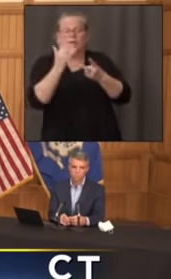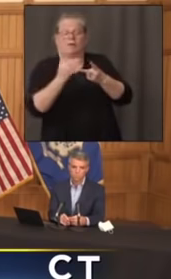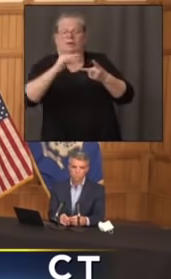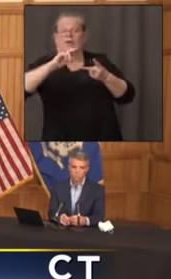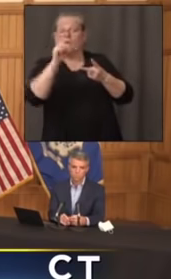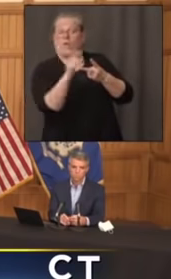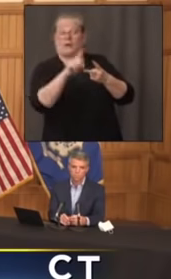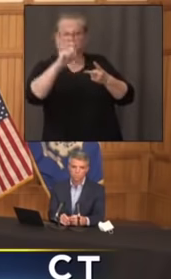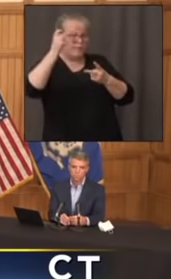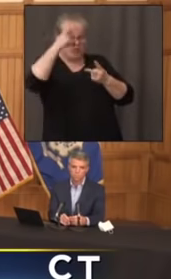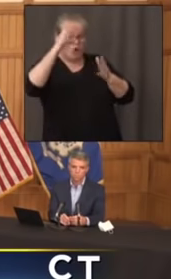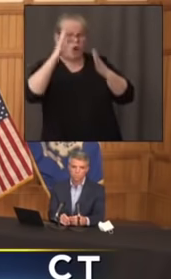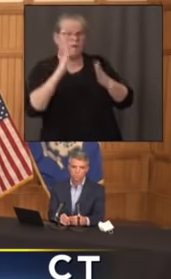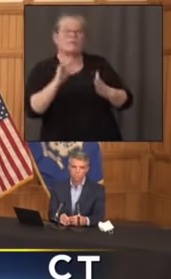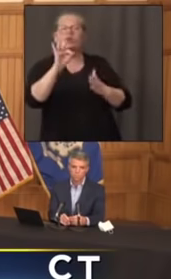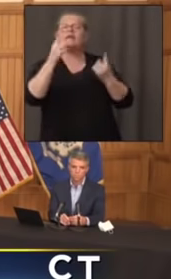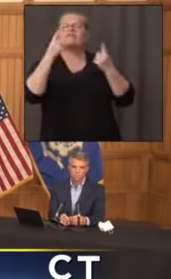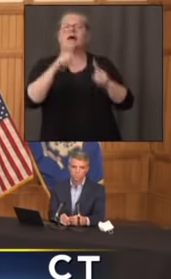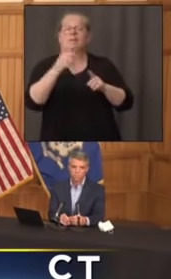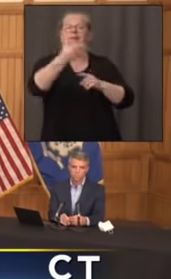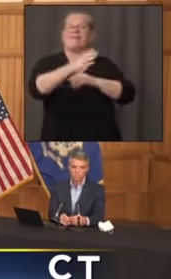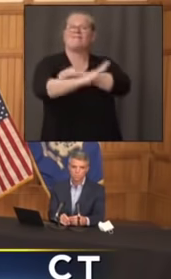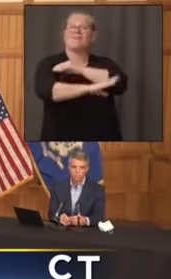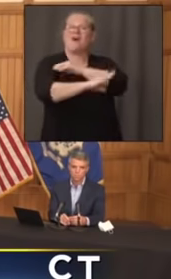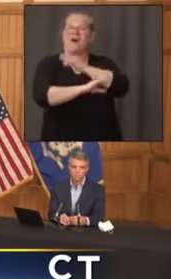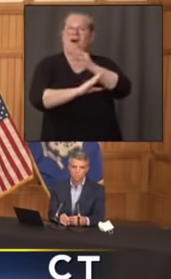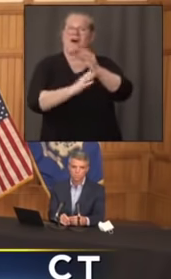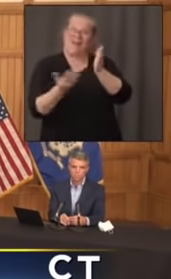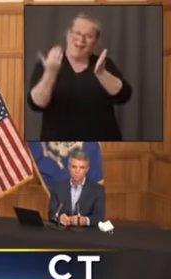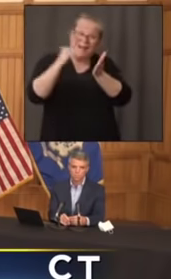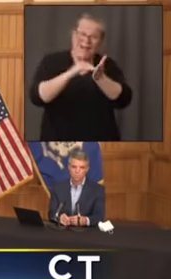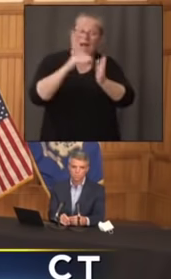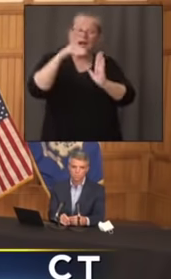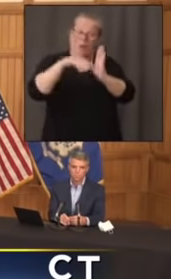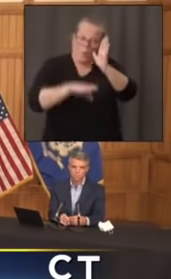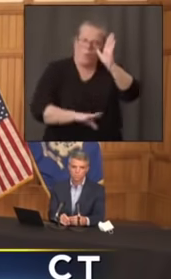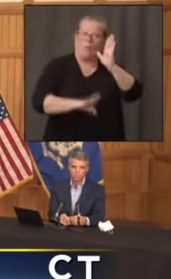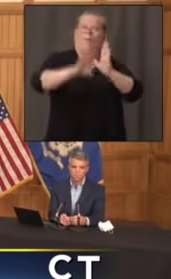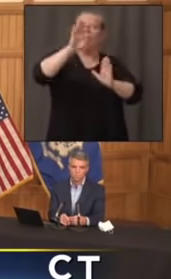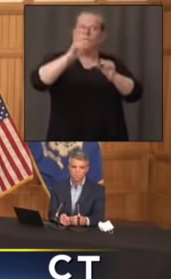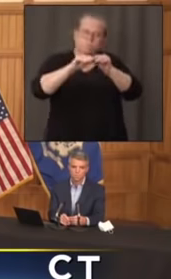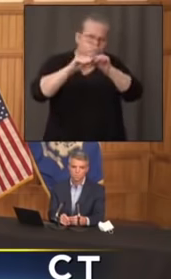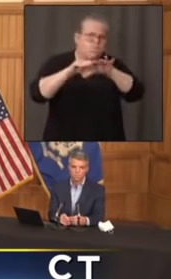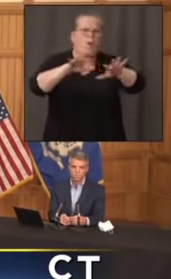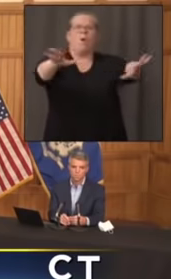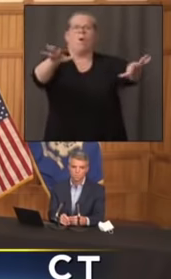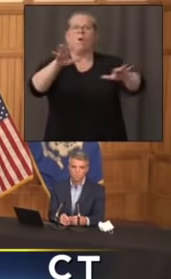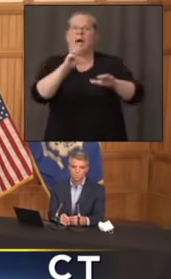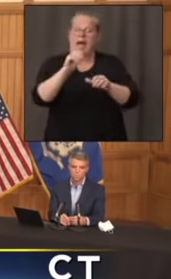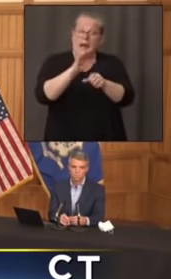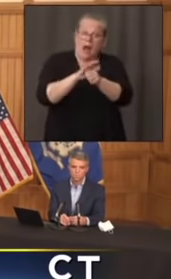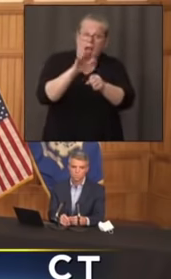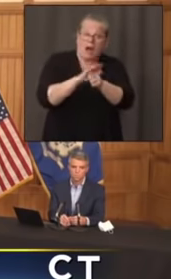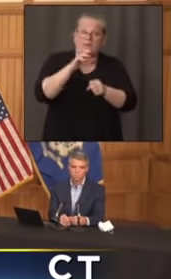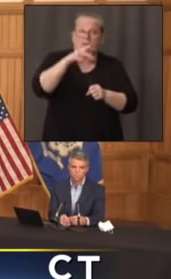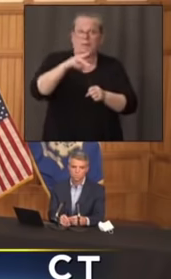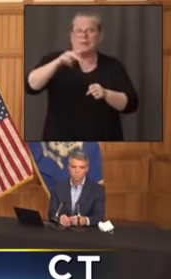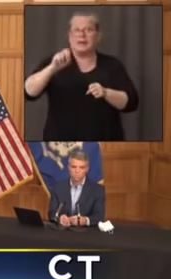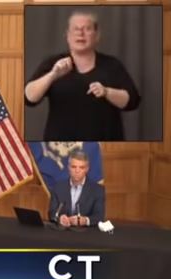and PPE equipment, where do we stand with that, and what can you use maybe in learning from going through it the first